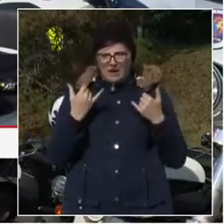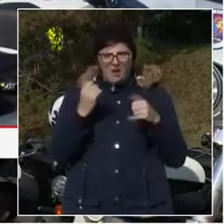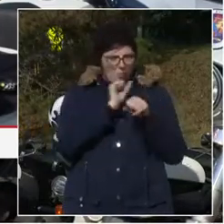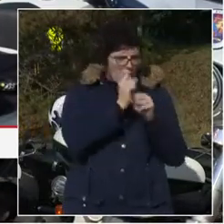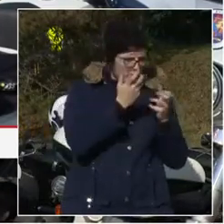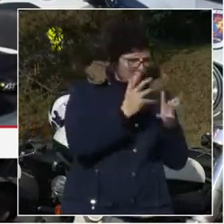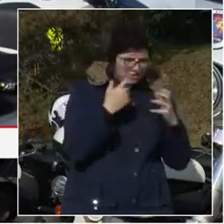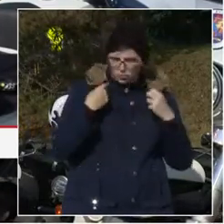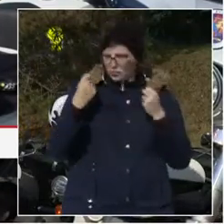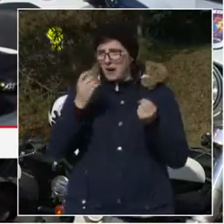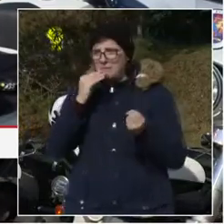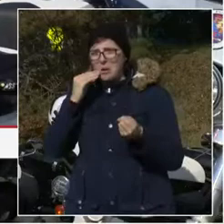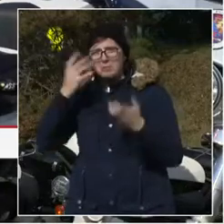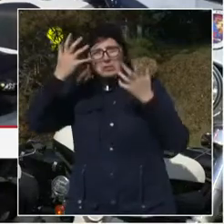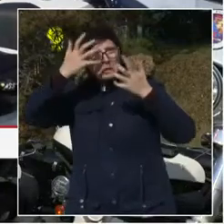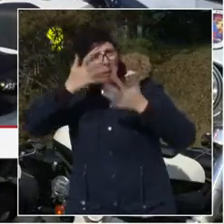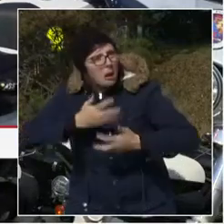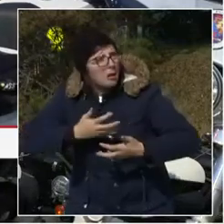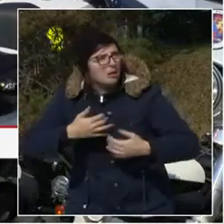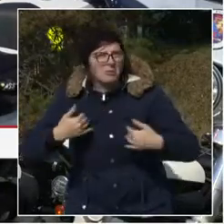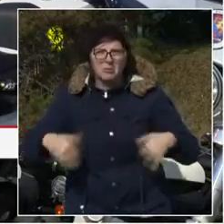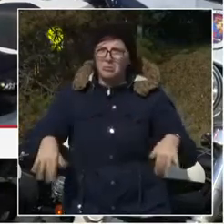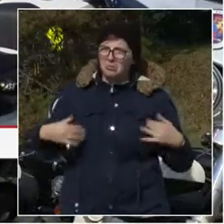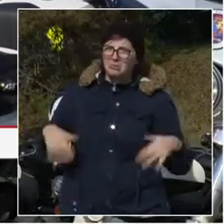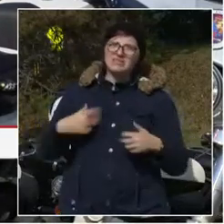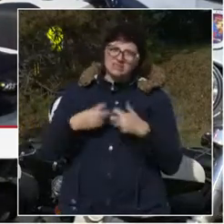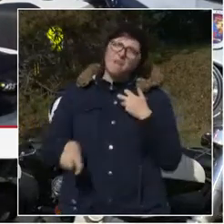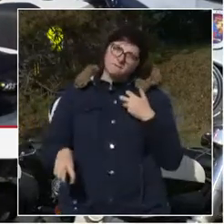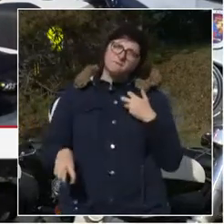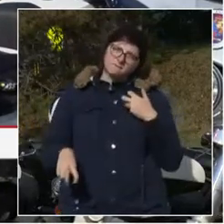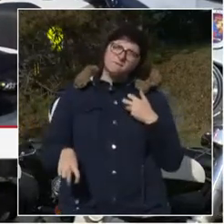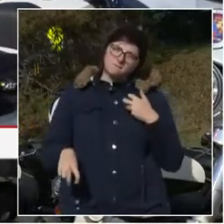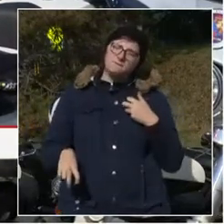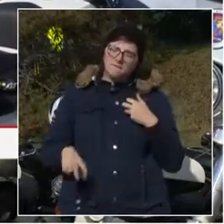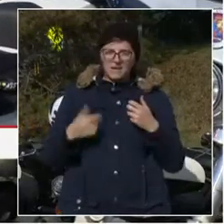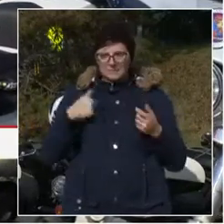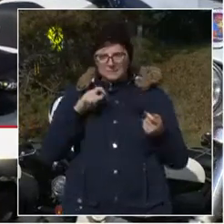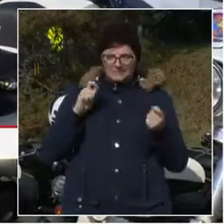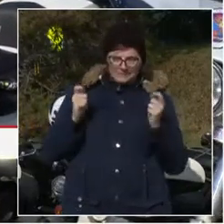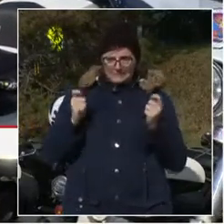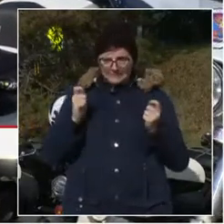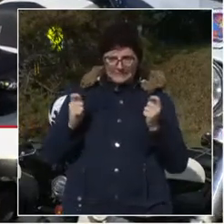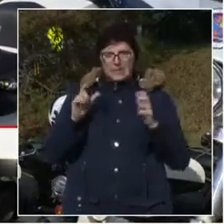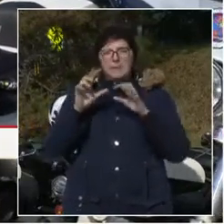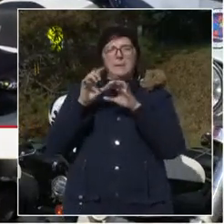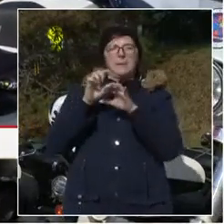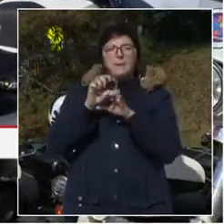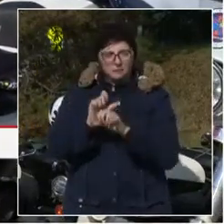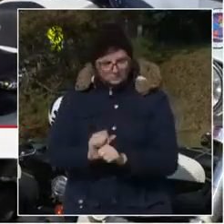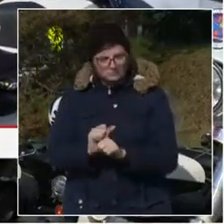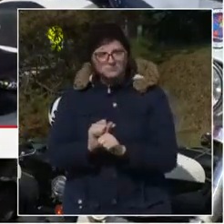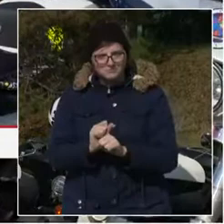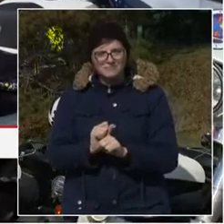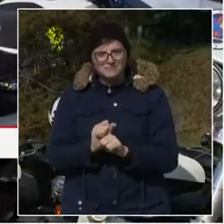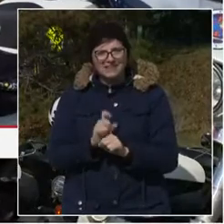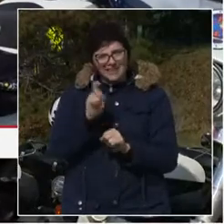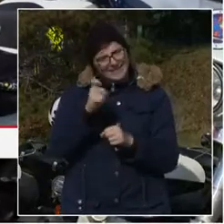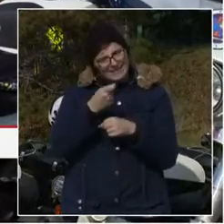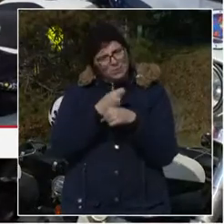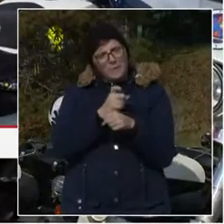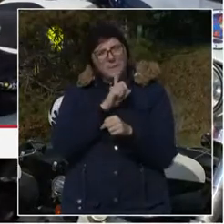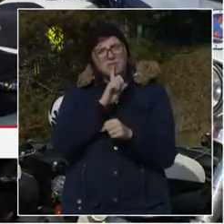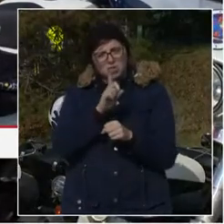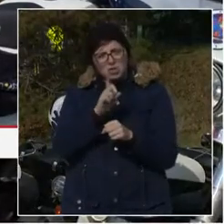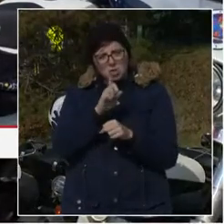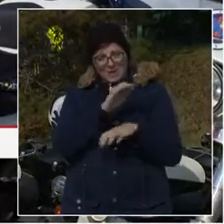work during daily activities. As we all adjust to this new schedule, it's this window of time